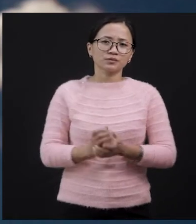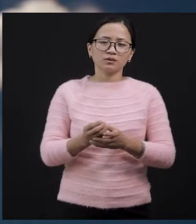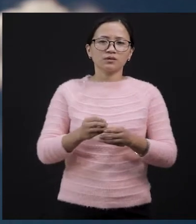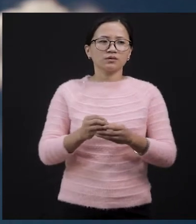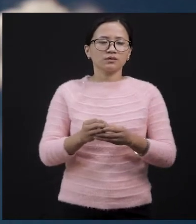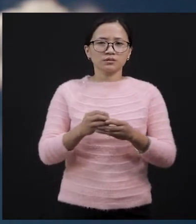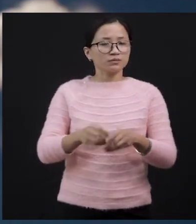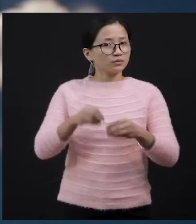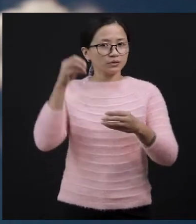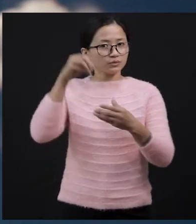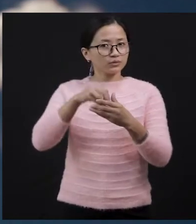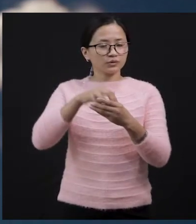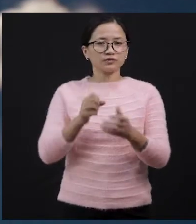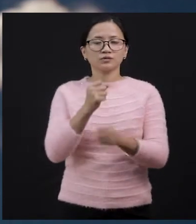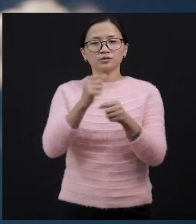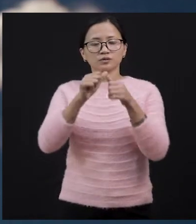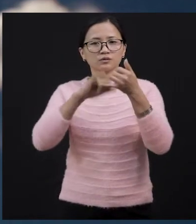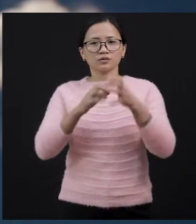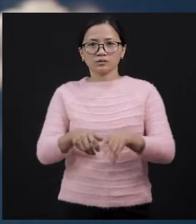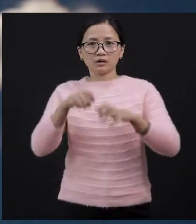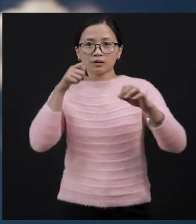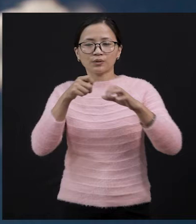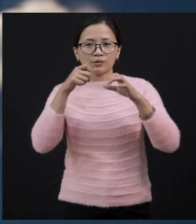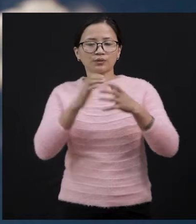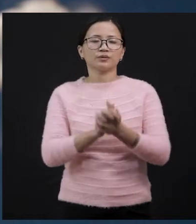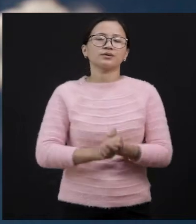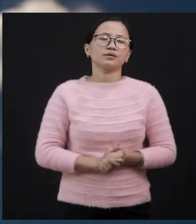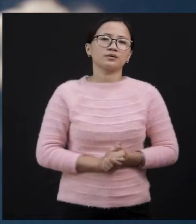inflate, we have to put gas,